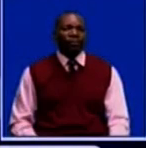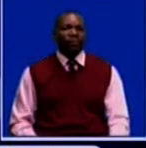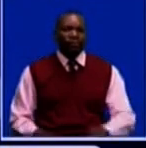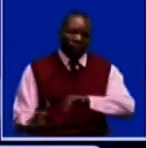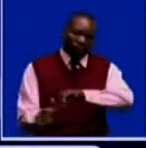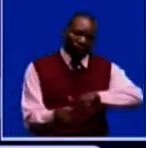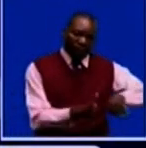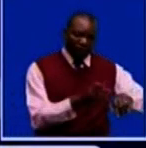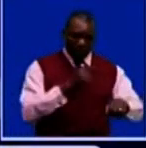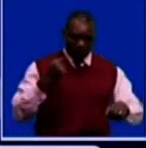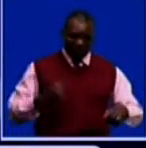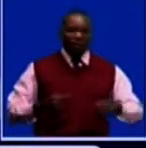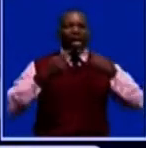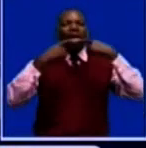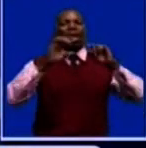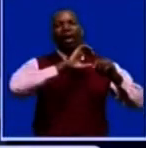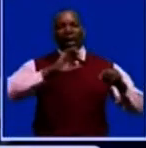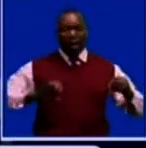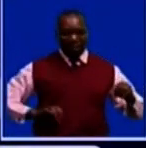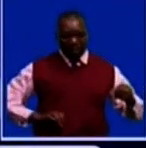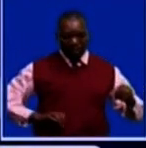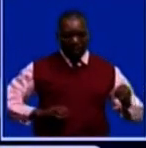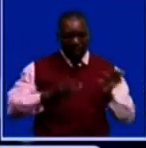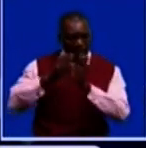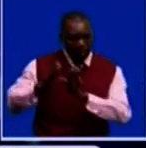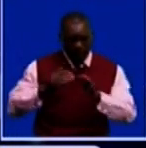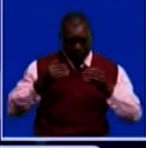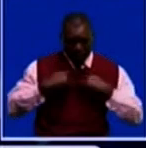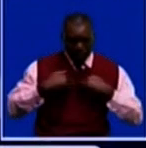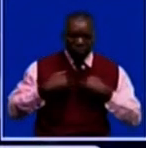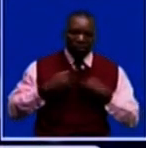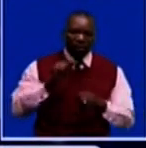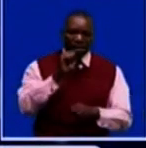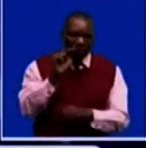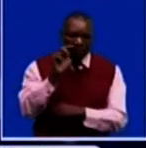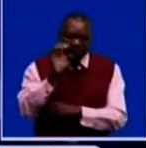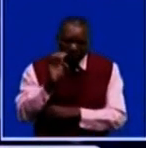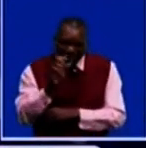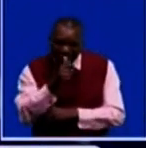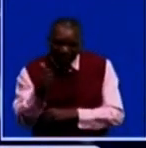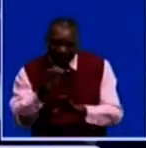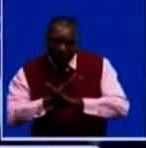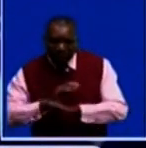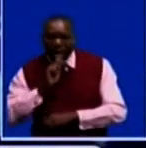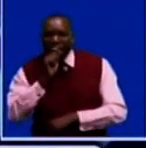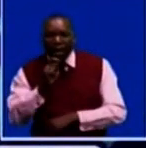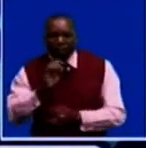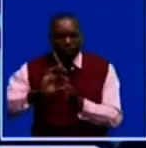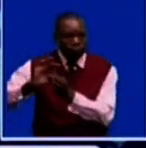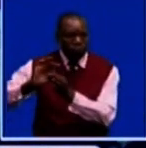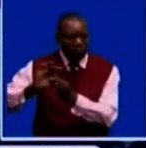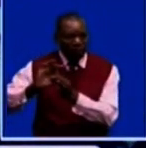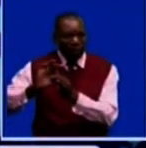A leading Chinese broadcasting firm has announced plans to forge working ties with ZNBC and other Zambian media through enhanced